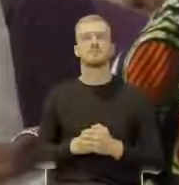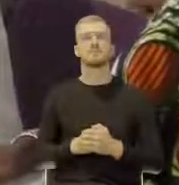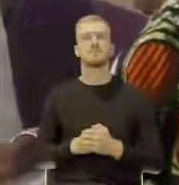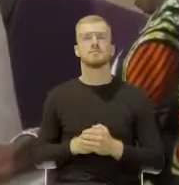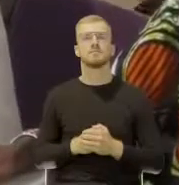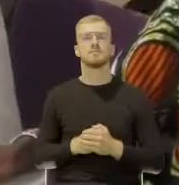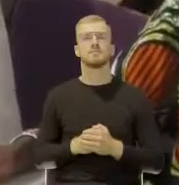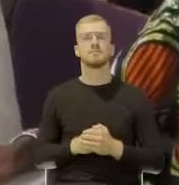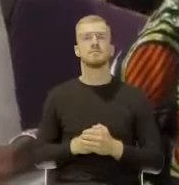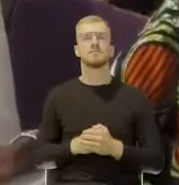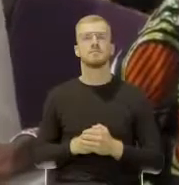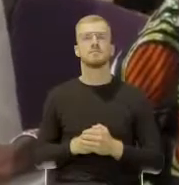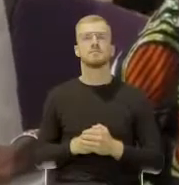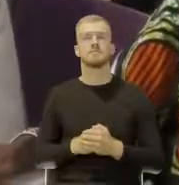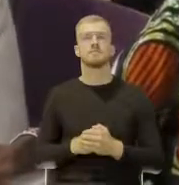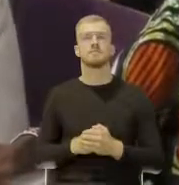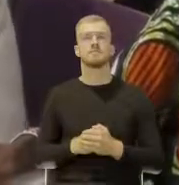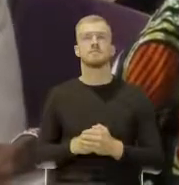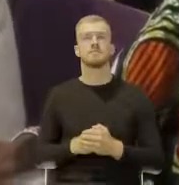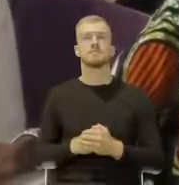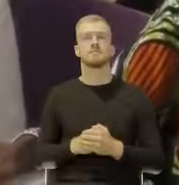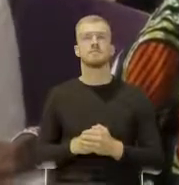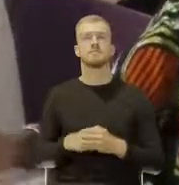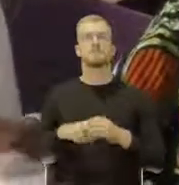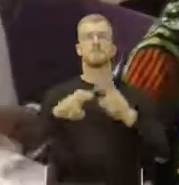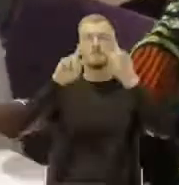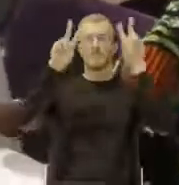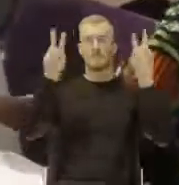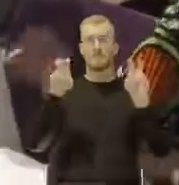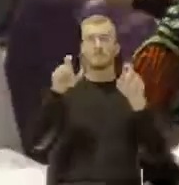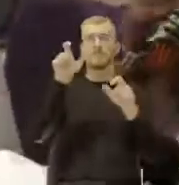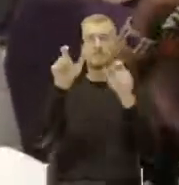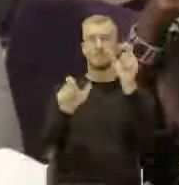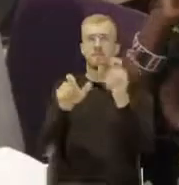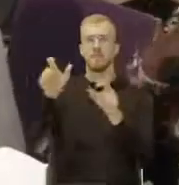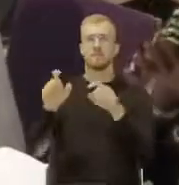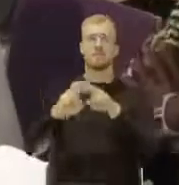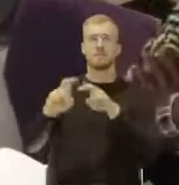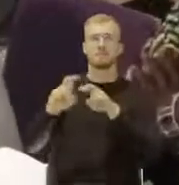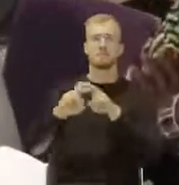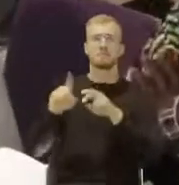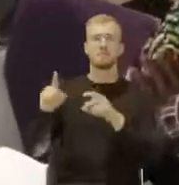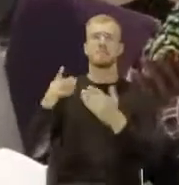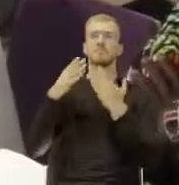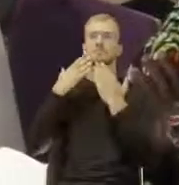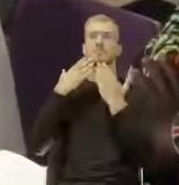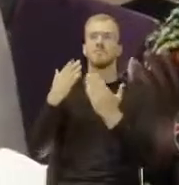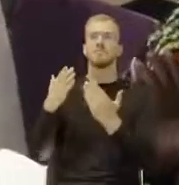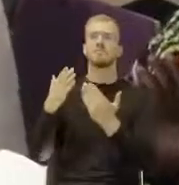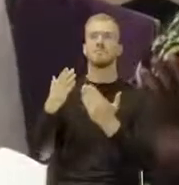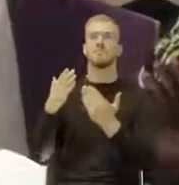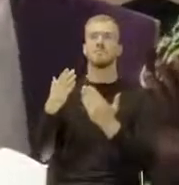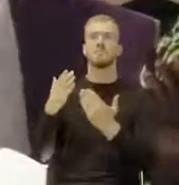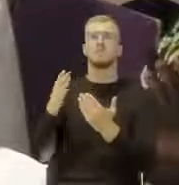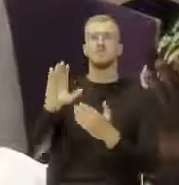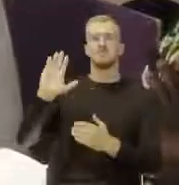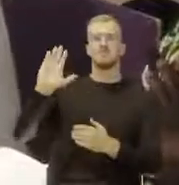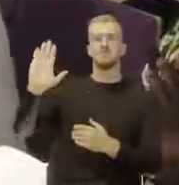and public transport. But thank you very much for your inspiring partnership, dear friend. And let us go